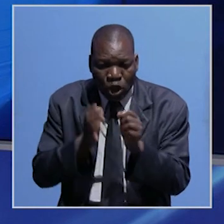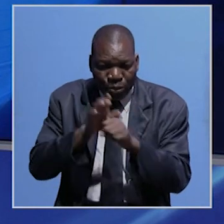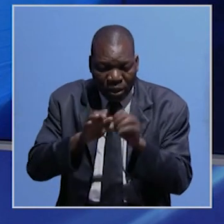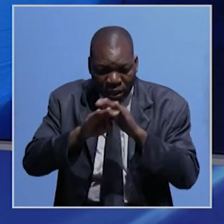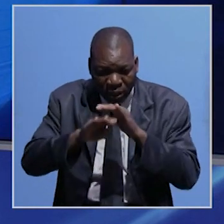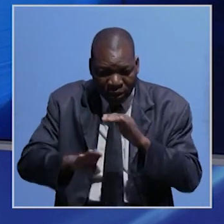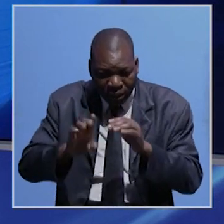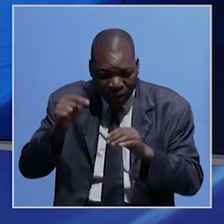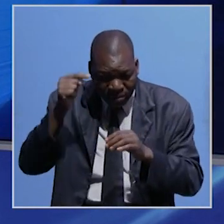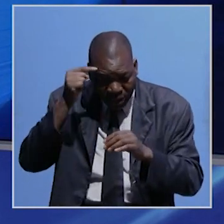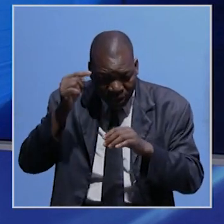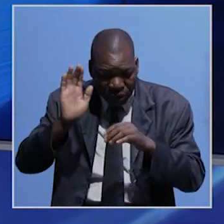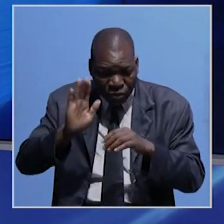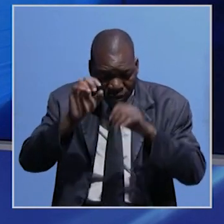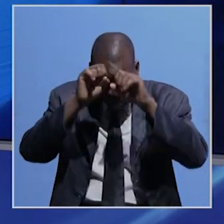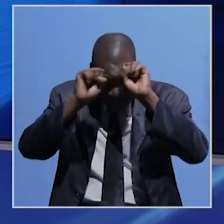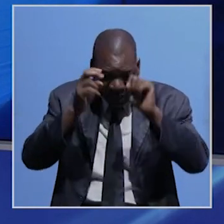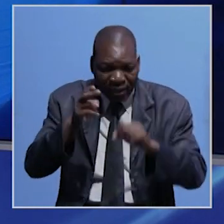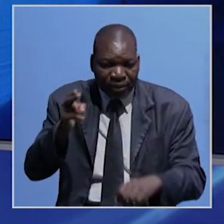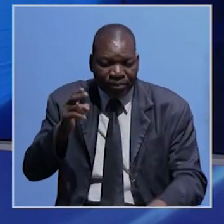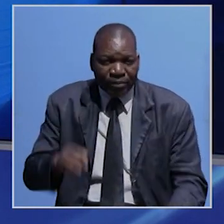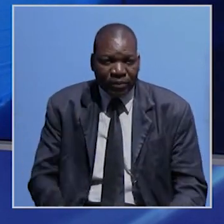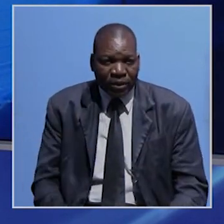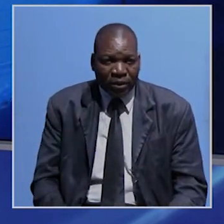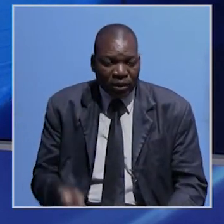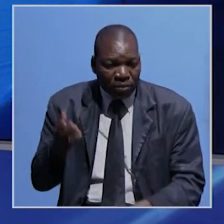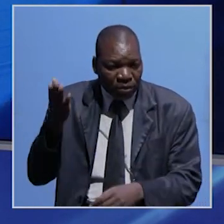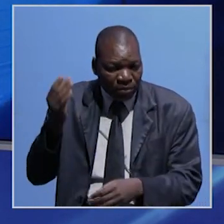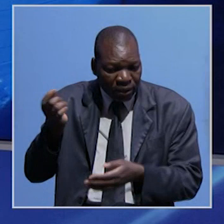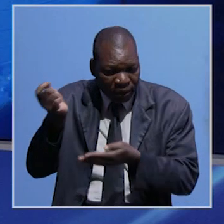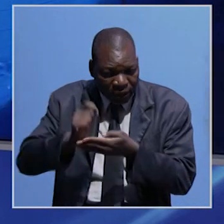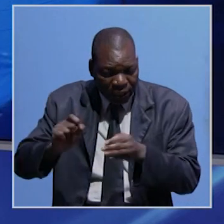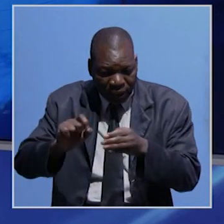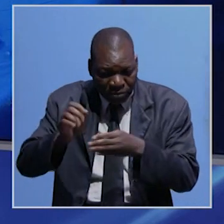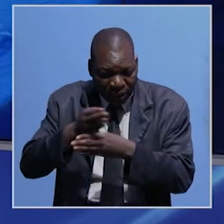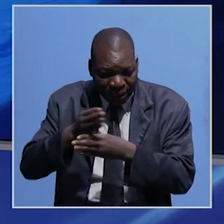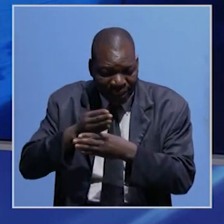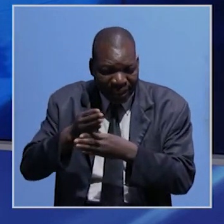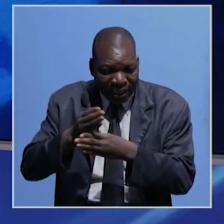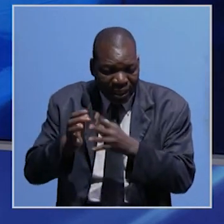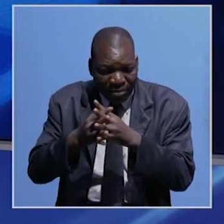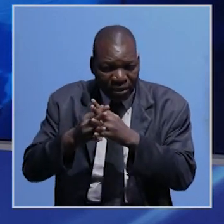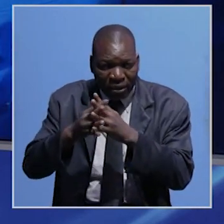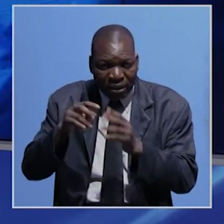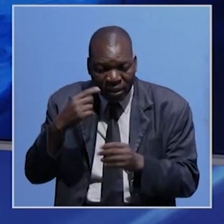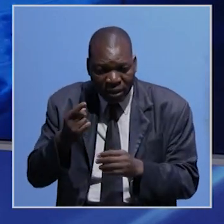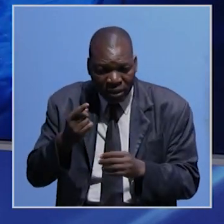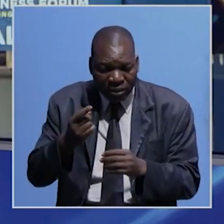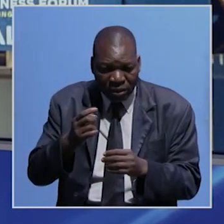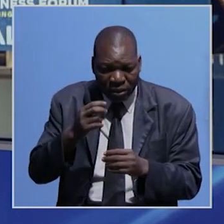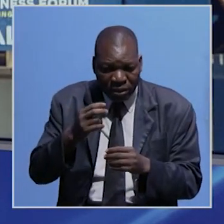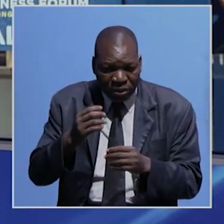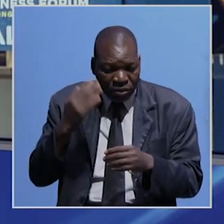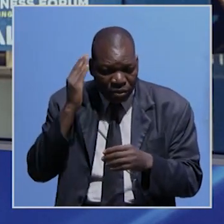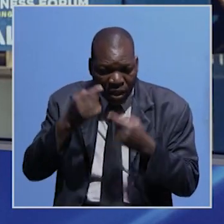Harker in the Hichilema's administration. Earlier, U.S. Secretary of Commerce Gina Raimond said this year's summit will see the